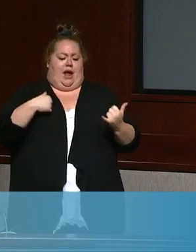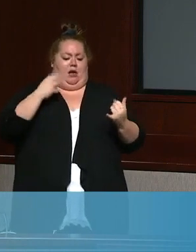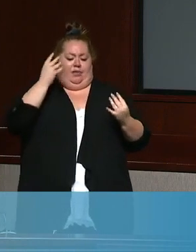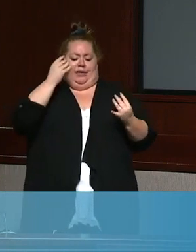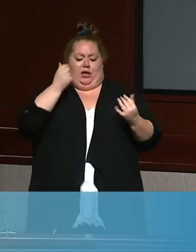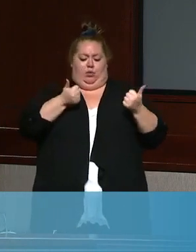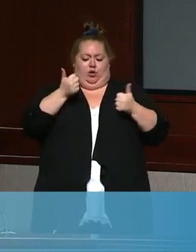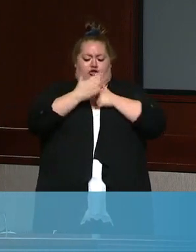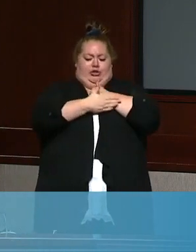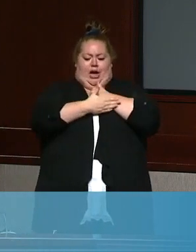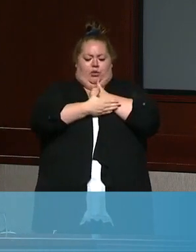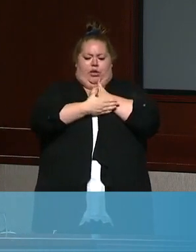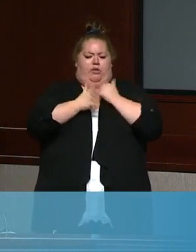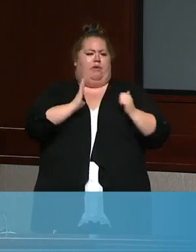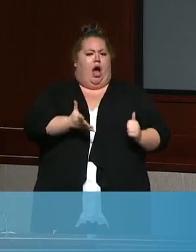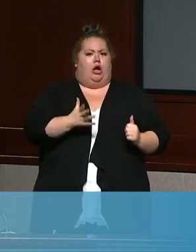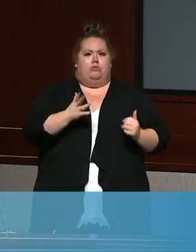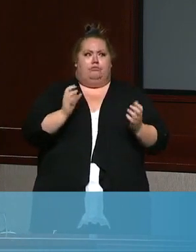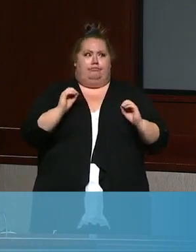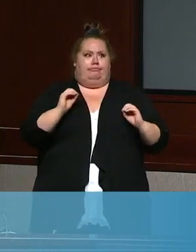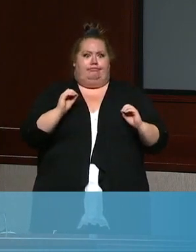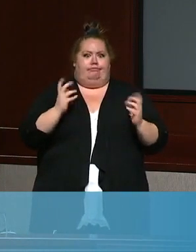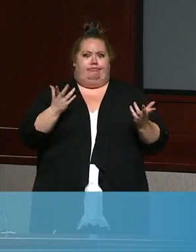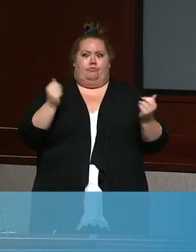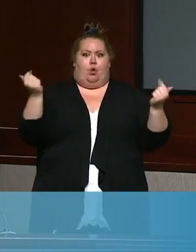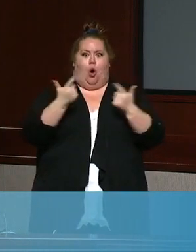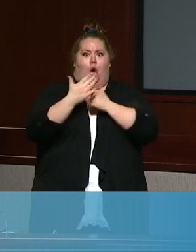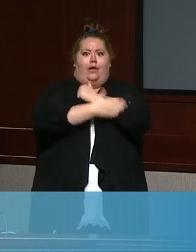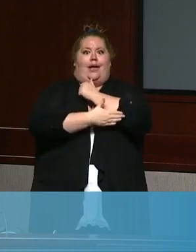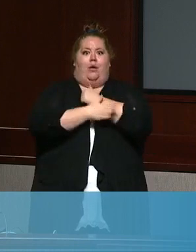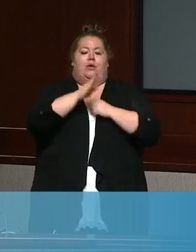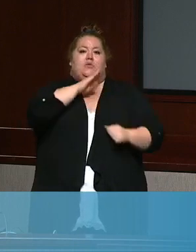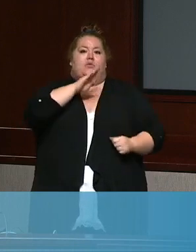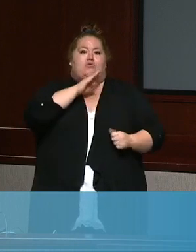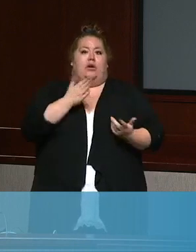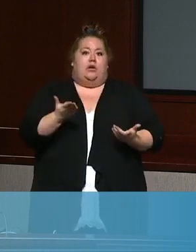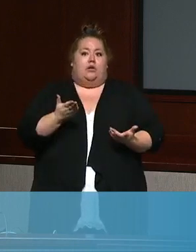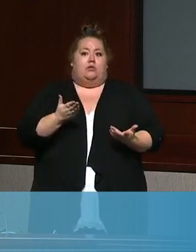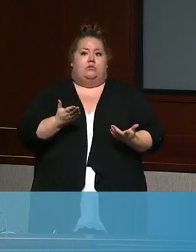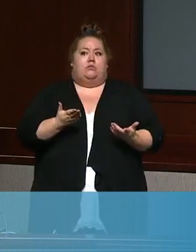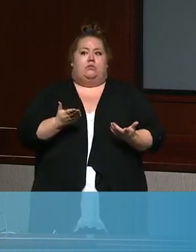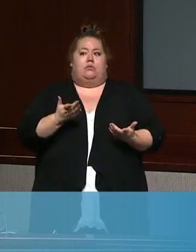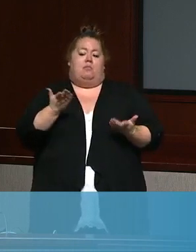not frustrated with the process, whether they'll tell you officially or not.